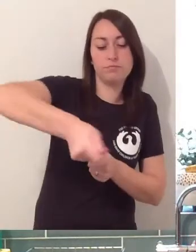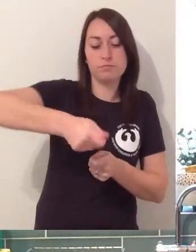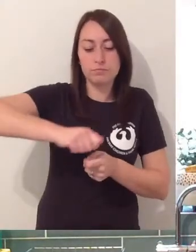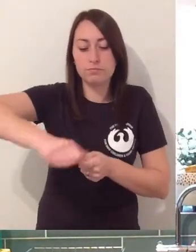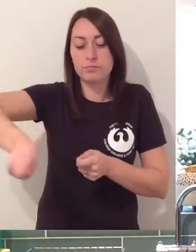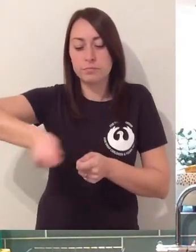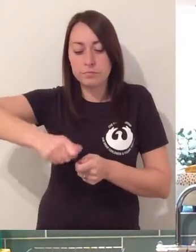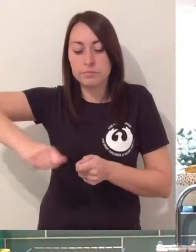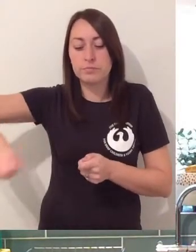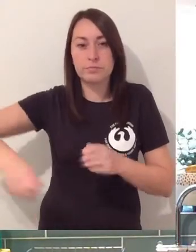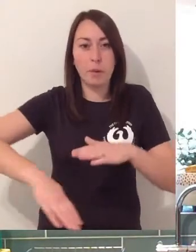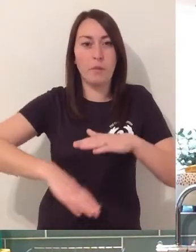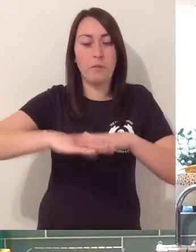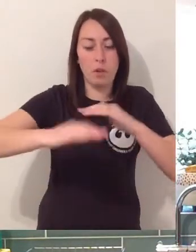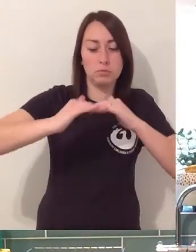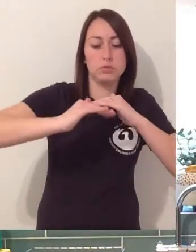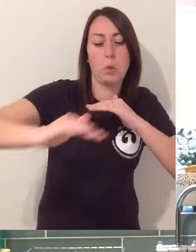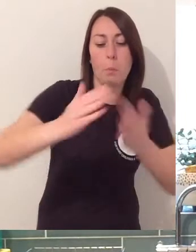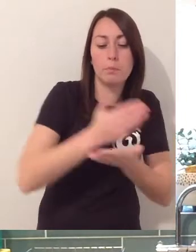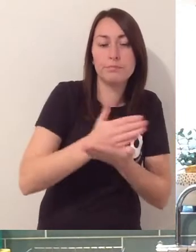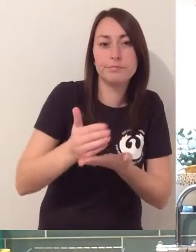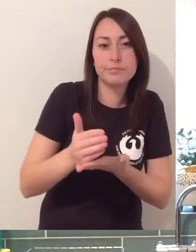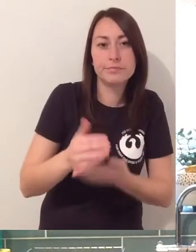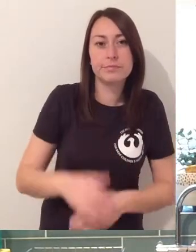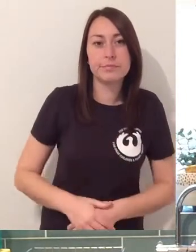Spread it out so you're covering the whole of the top.